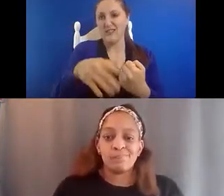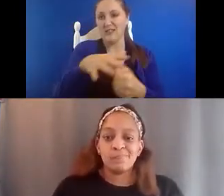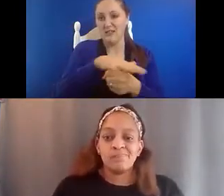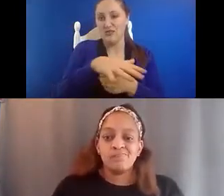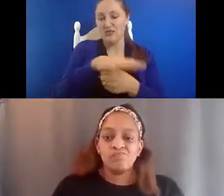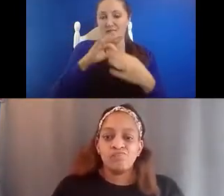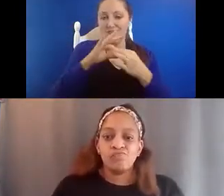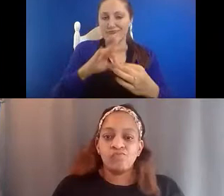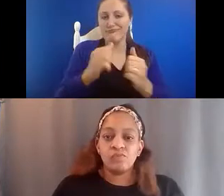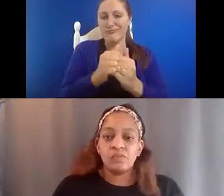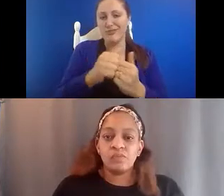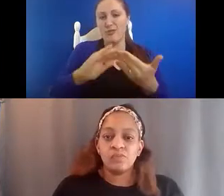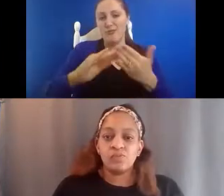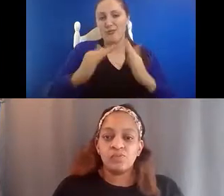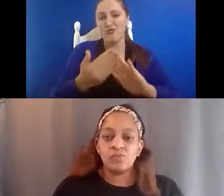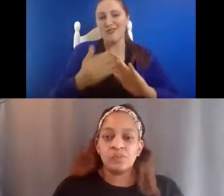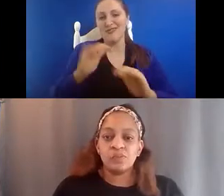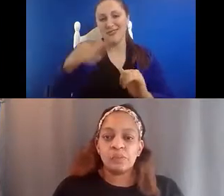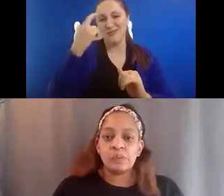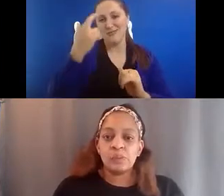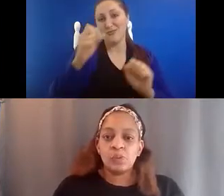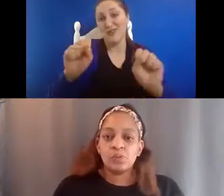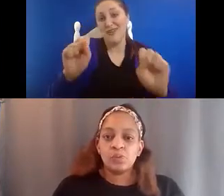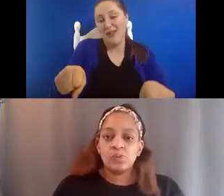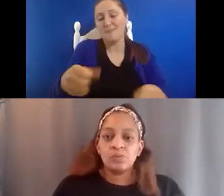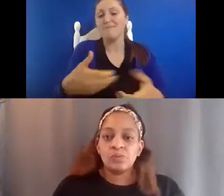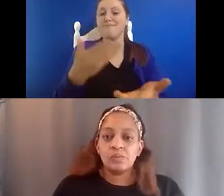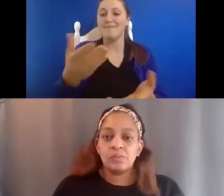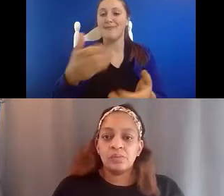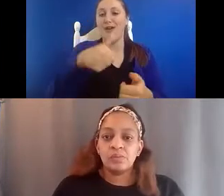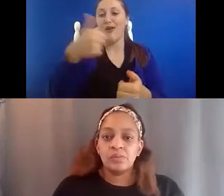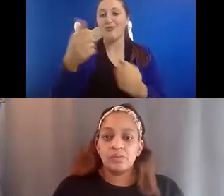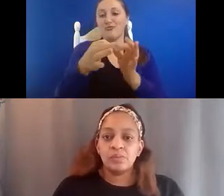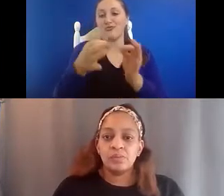is why we've been able to do that. Next slide.